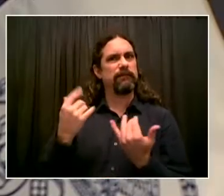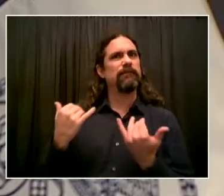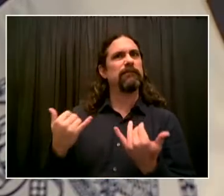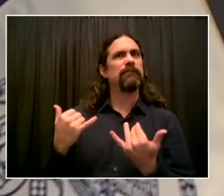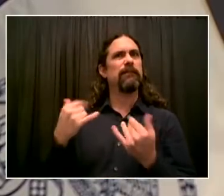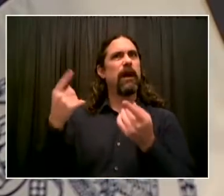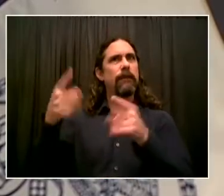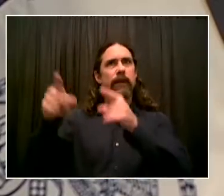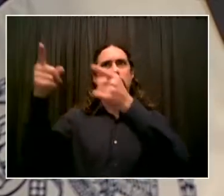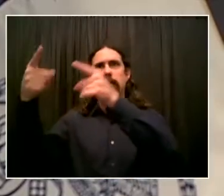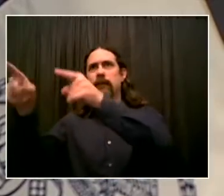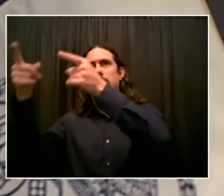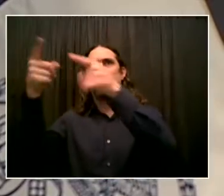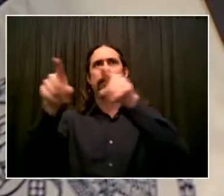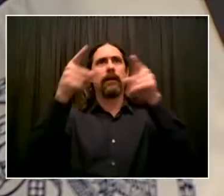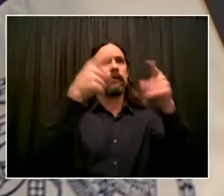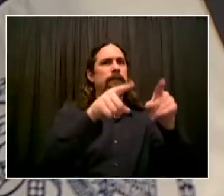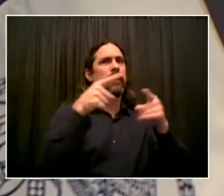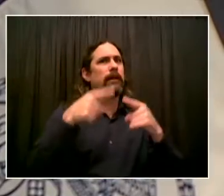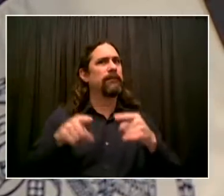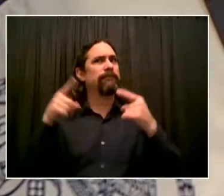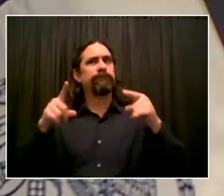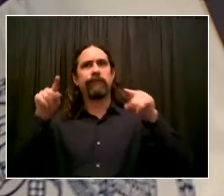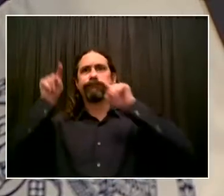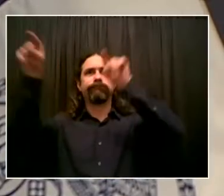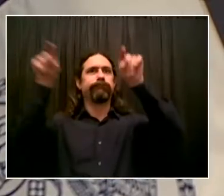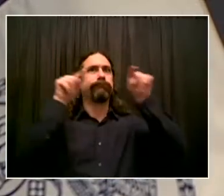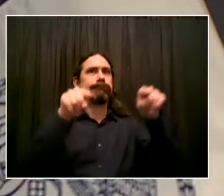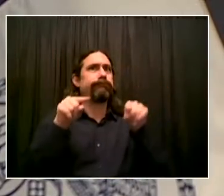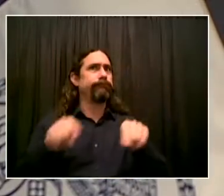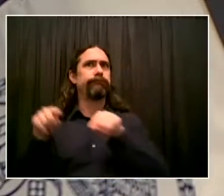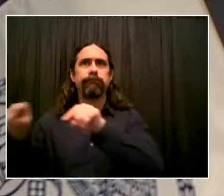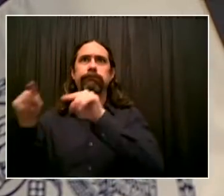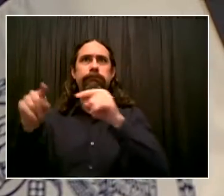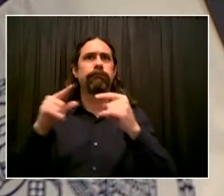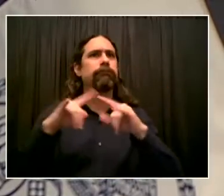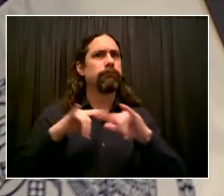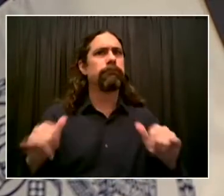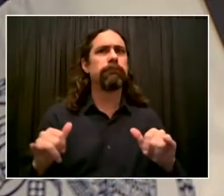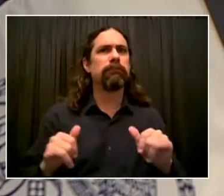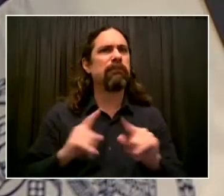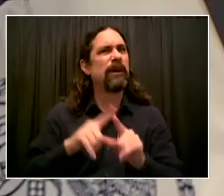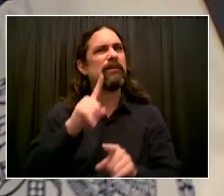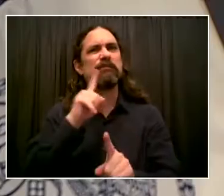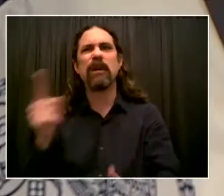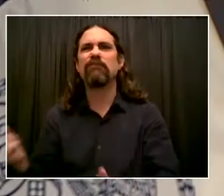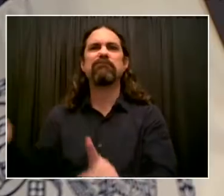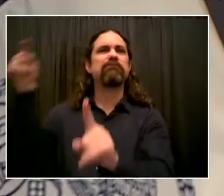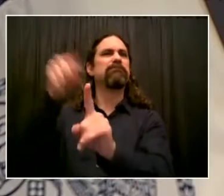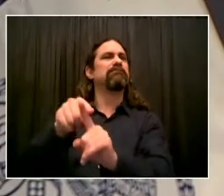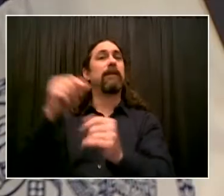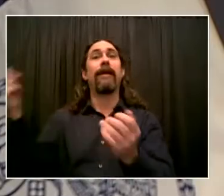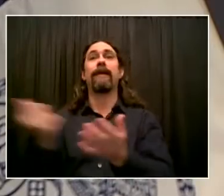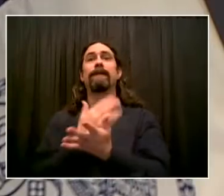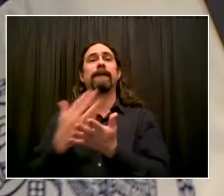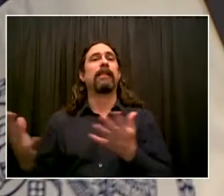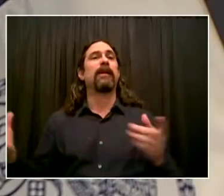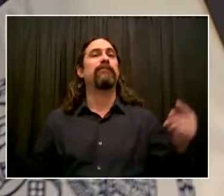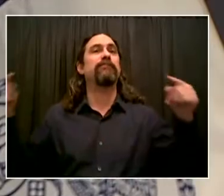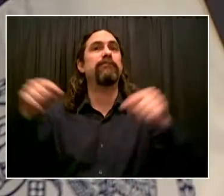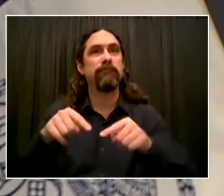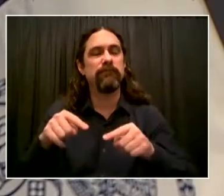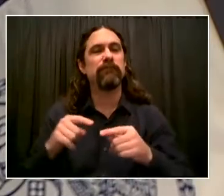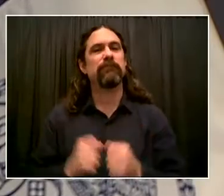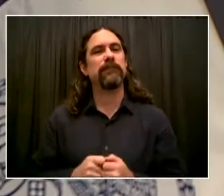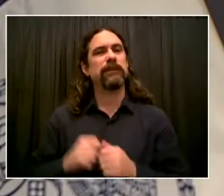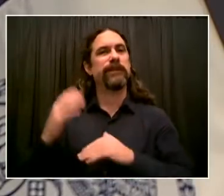all of us, it's about looking forward. It's about recognizing that even after everything we've been through, the greatness of New York City is shining